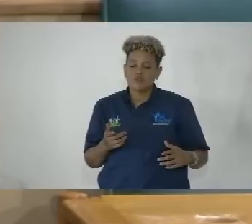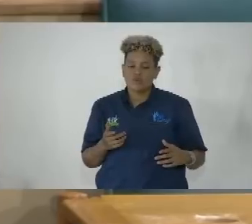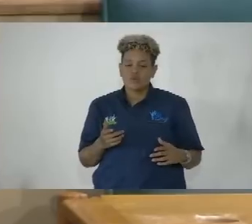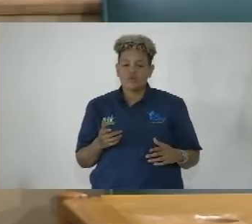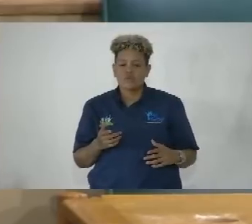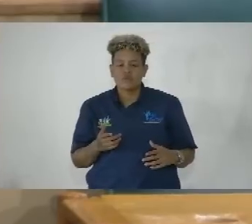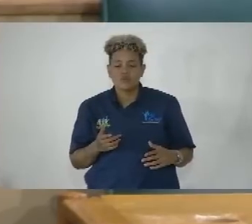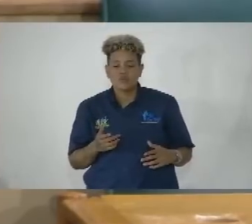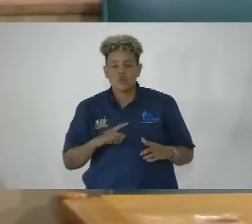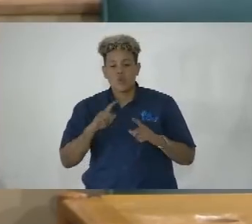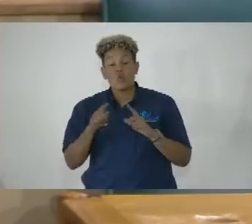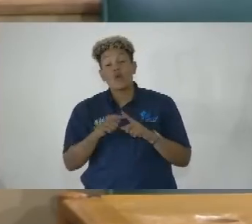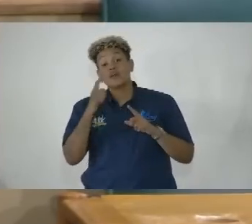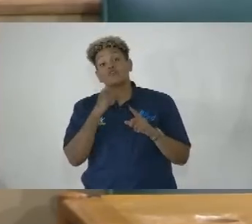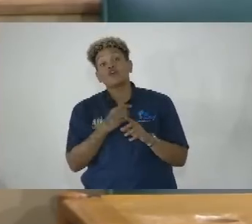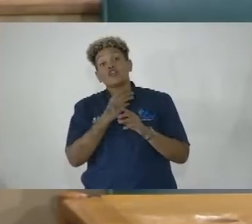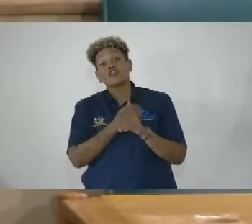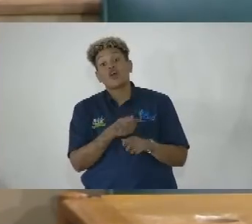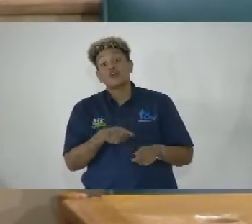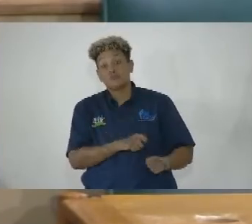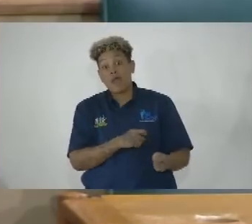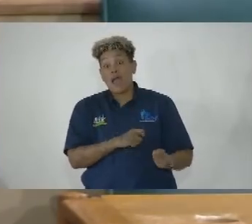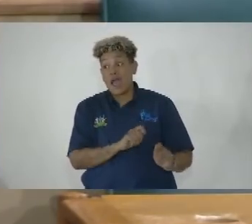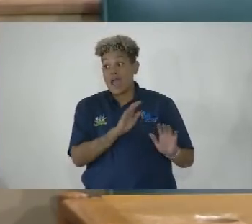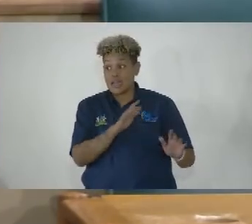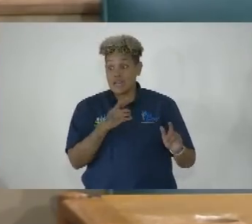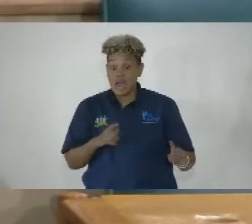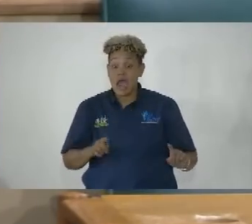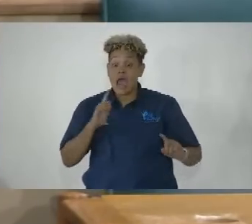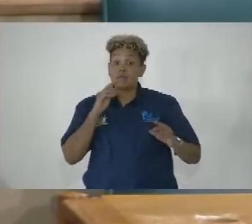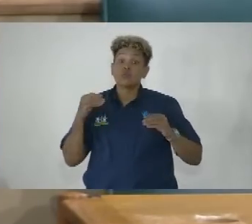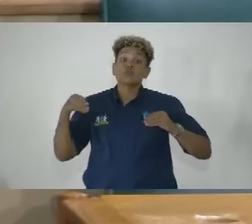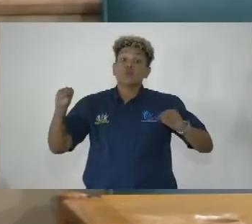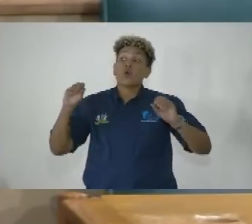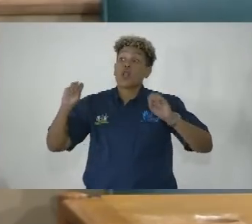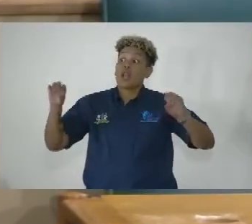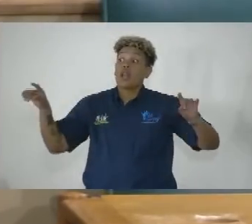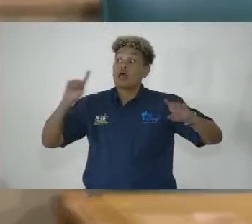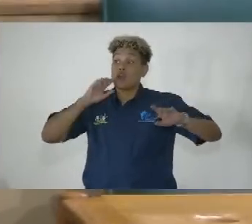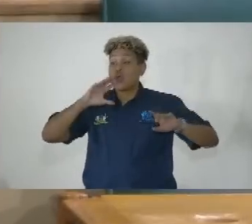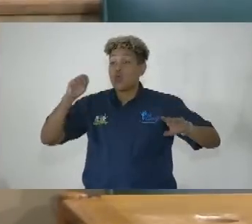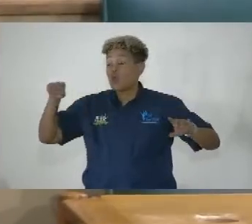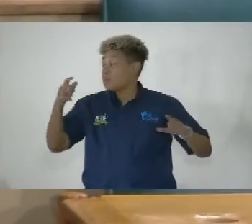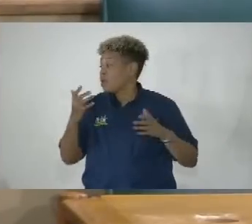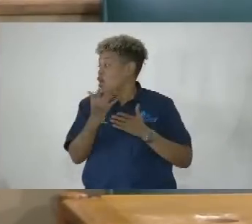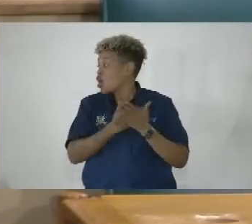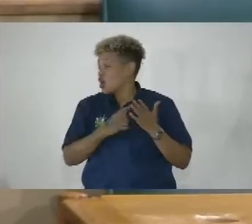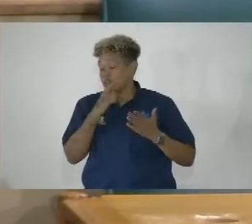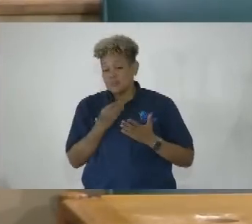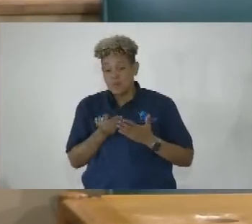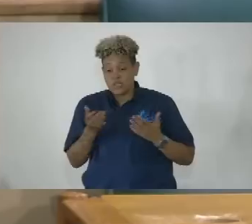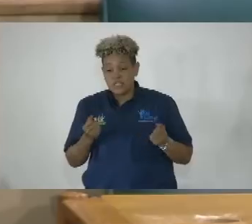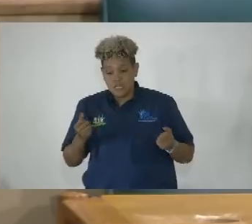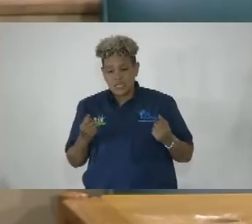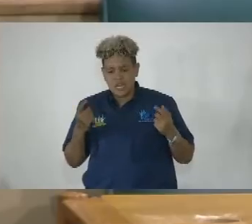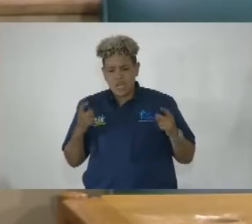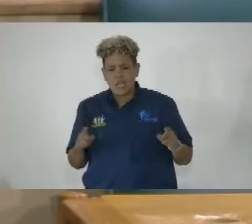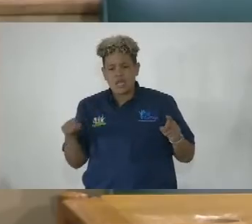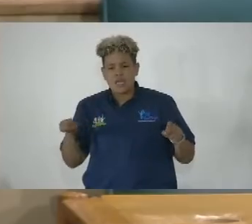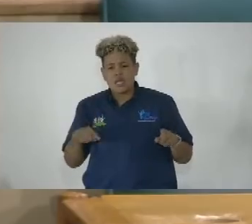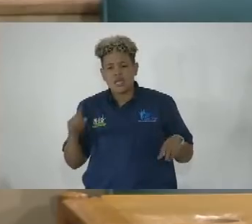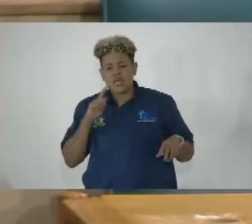when the bauxite is being mined and sold and the companies are earning a revenue,